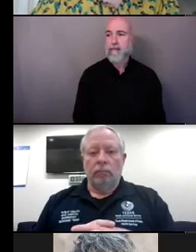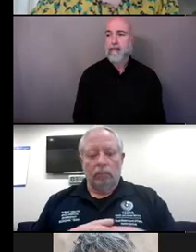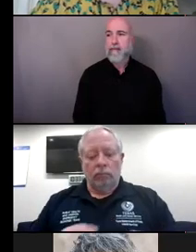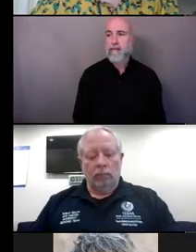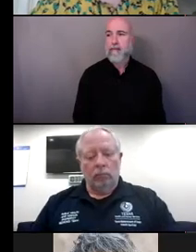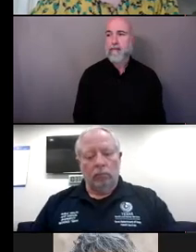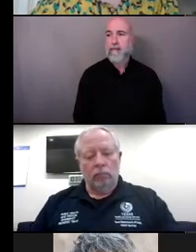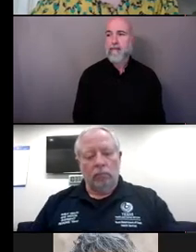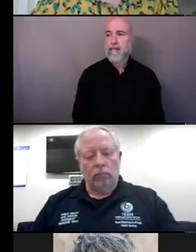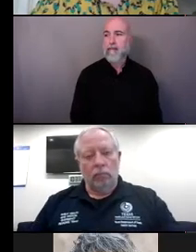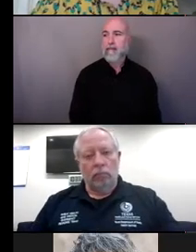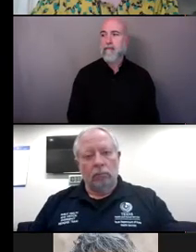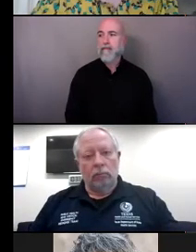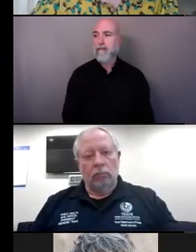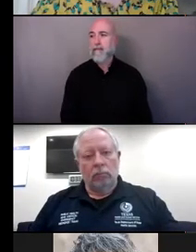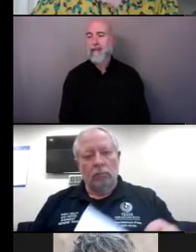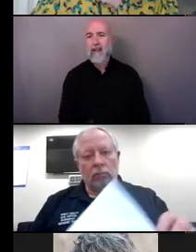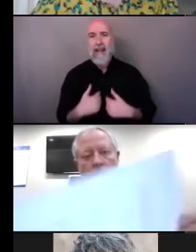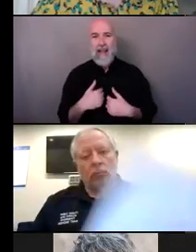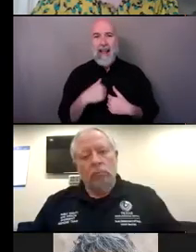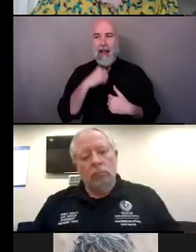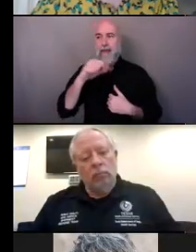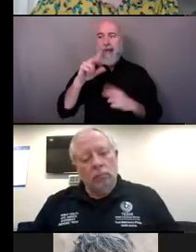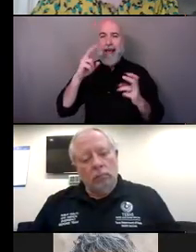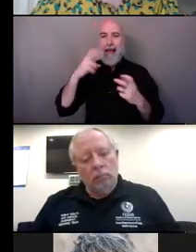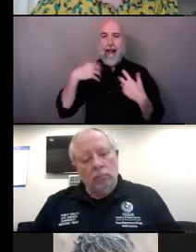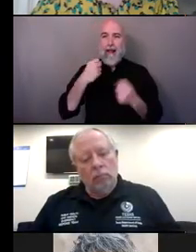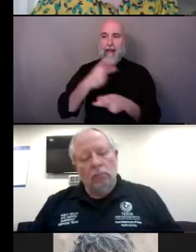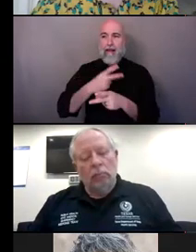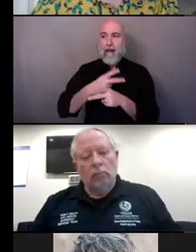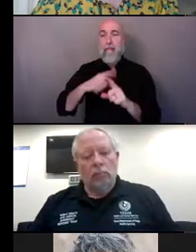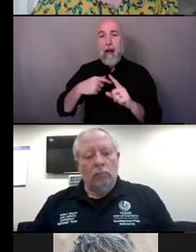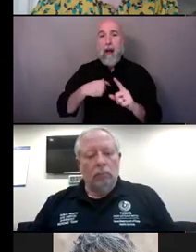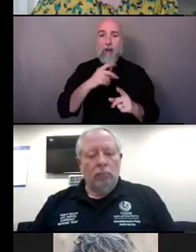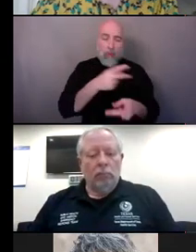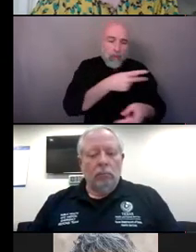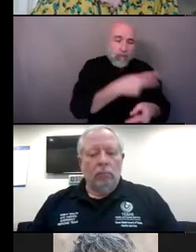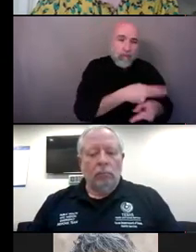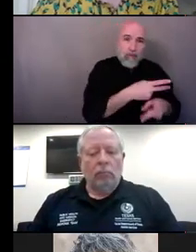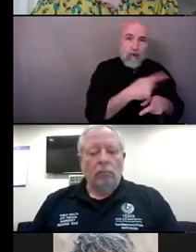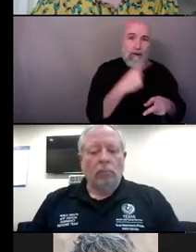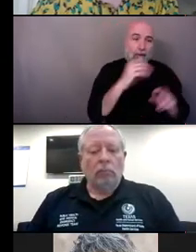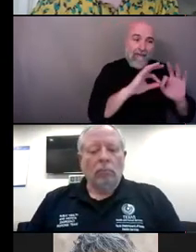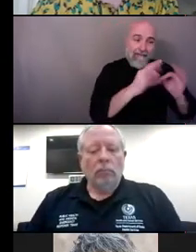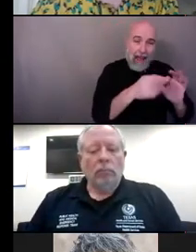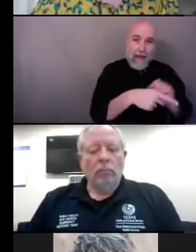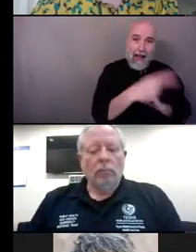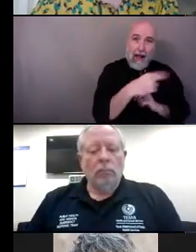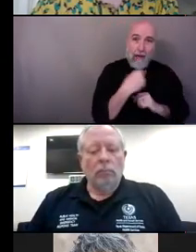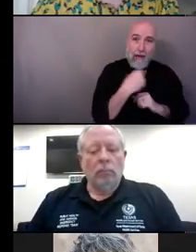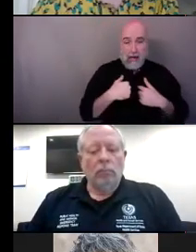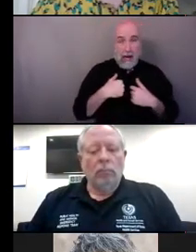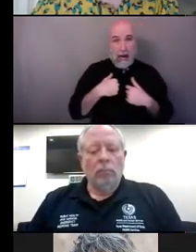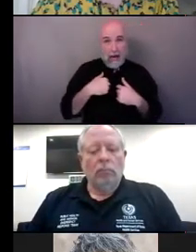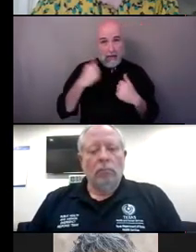I am not a paid healthcare worker, but I am the full-time caregiver for a family member who is high risk. Can I consider myself as